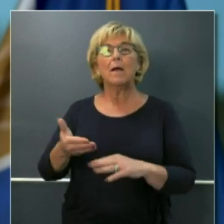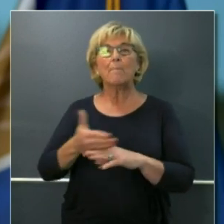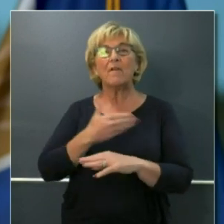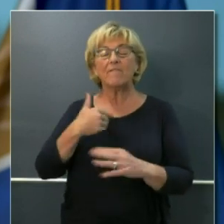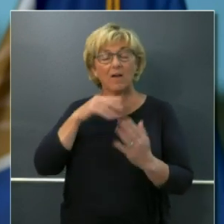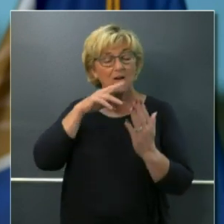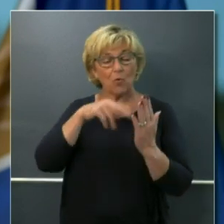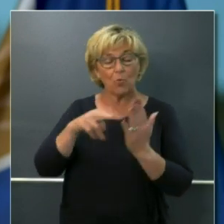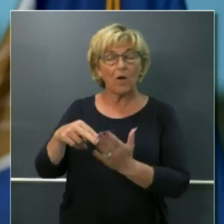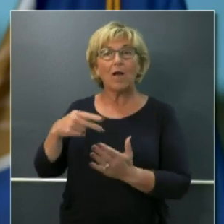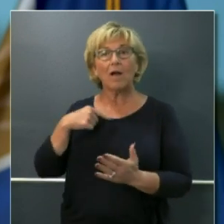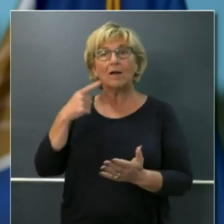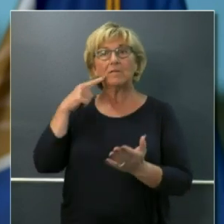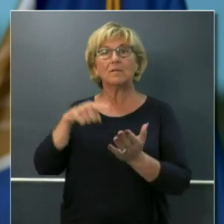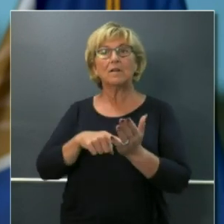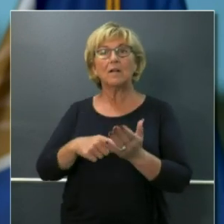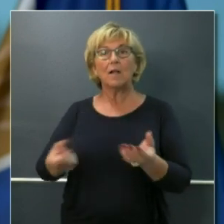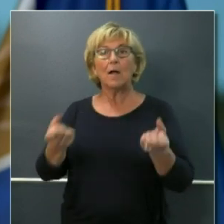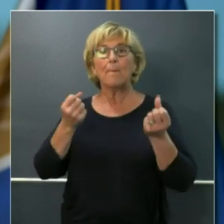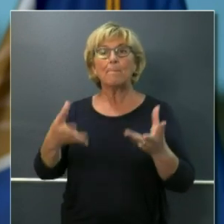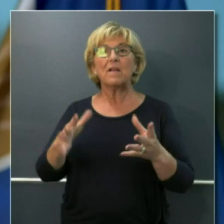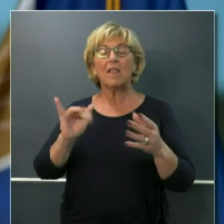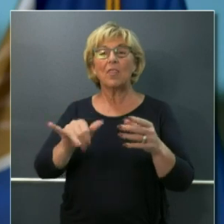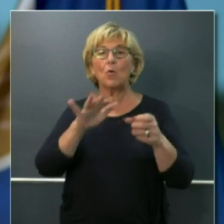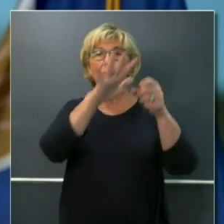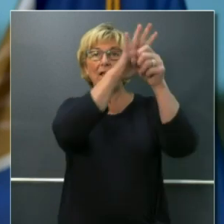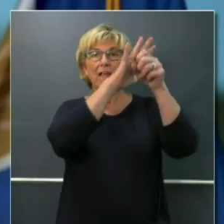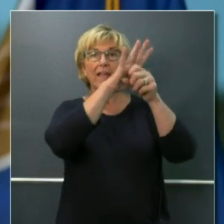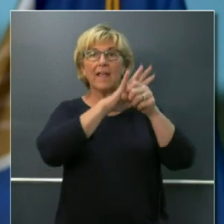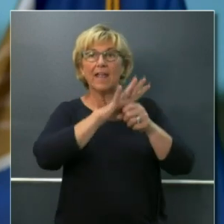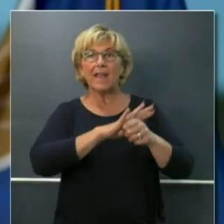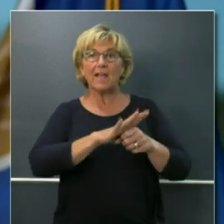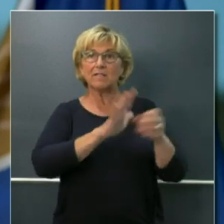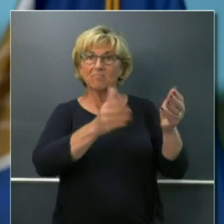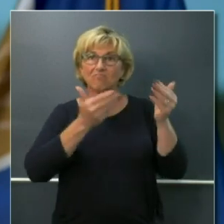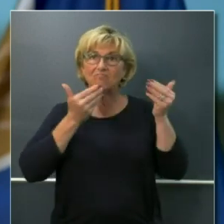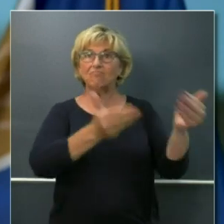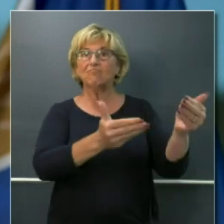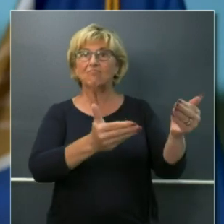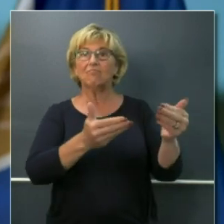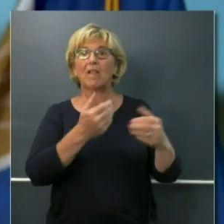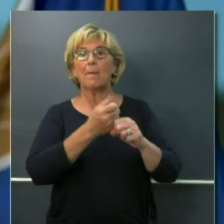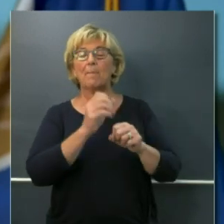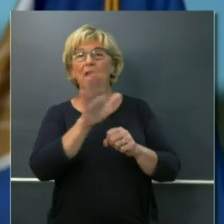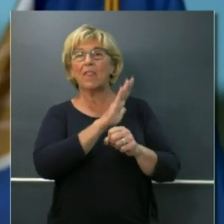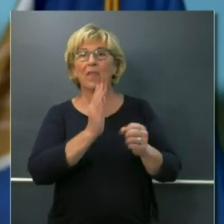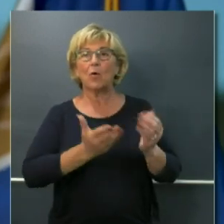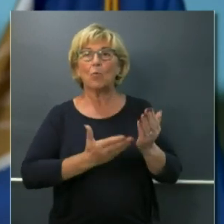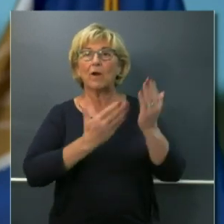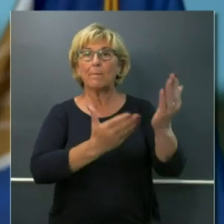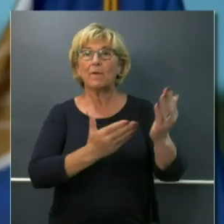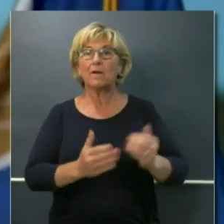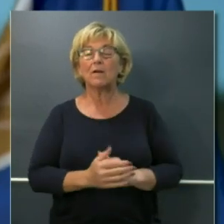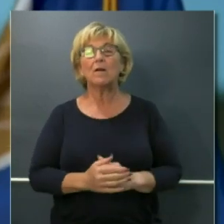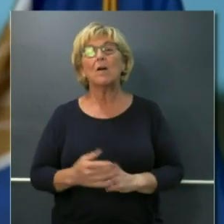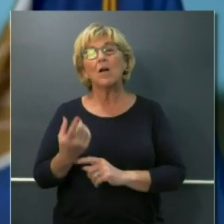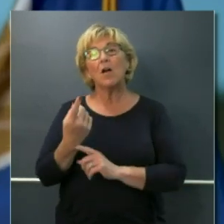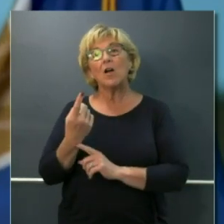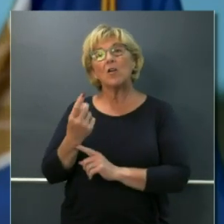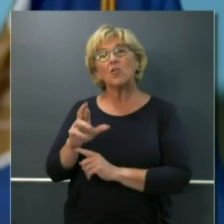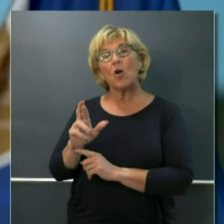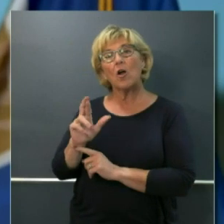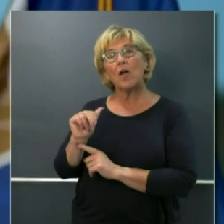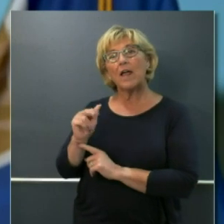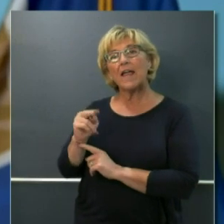them. Personally, I recognize a lot of those regions are moving forward, making their recommendations. Dr. Angel will talk